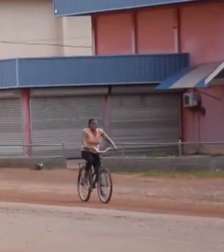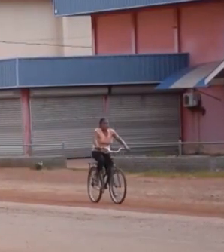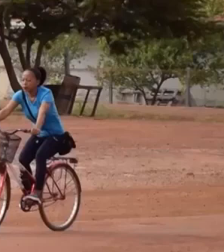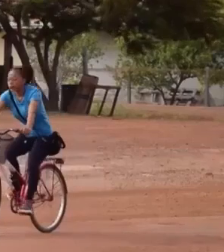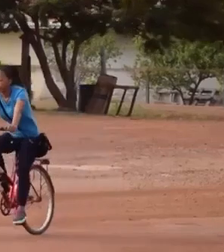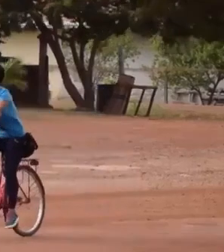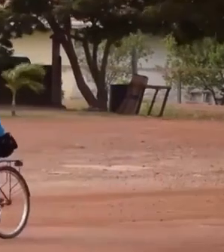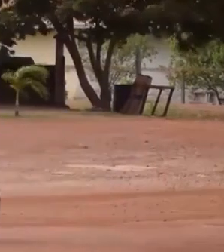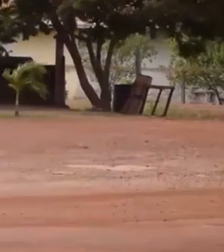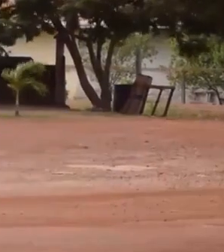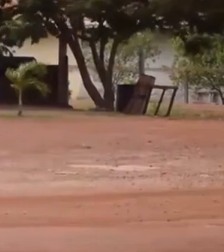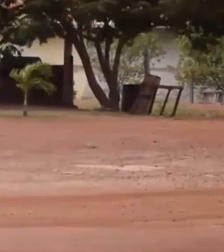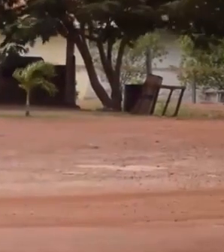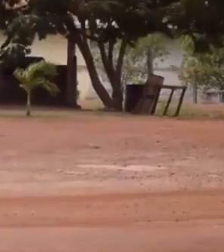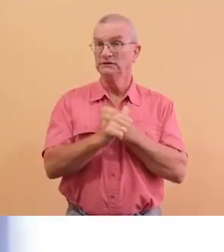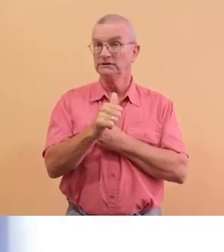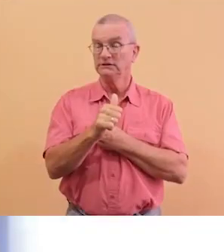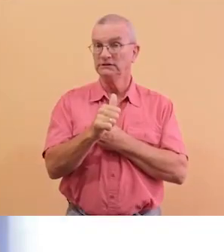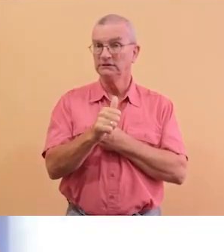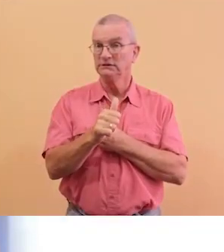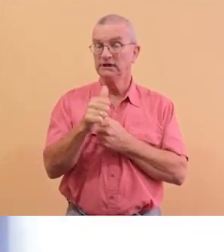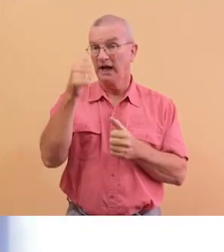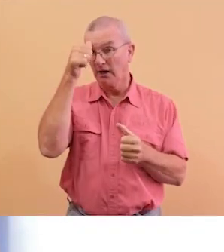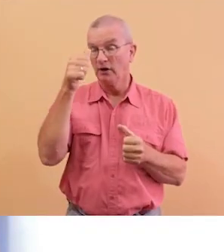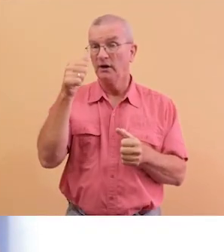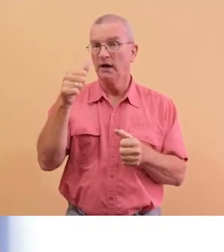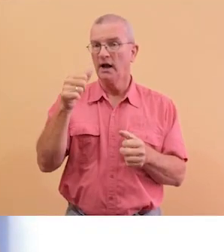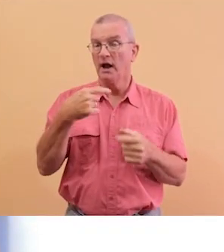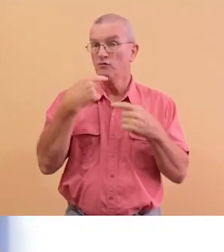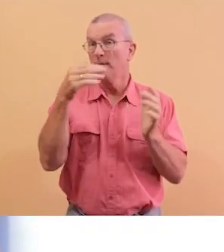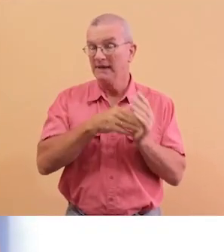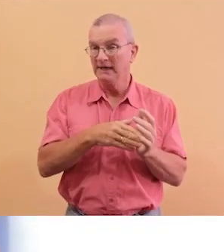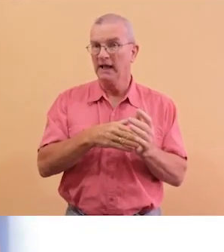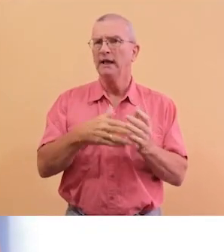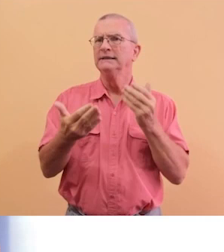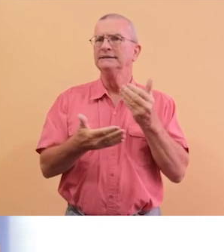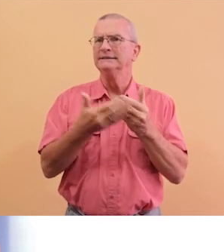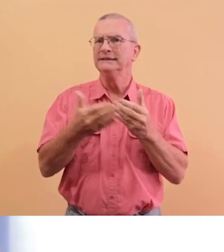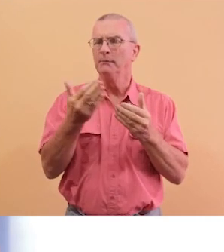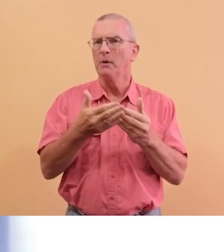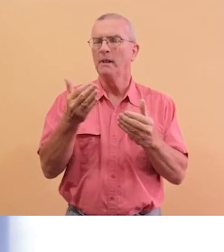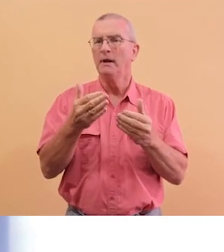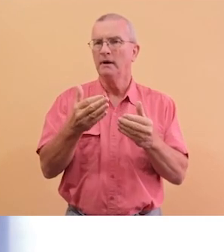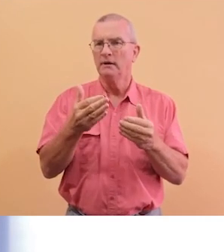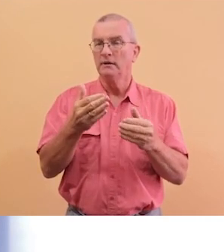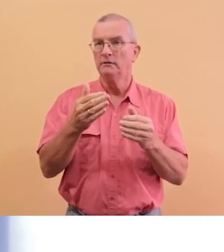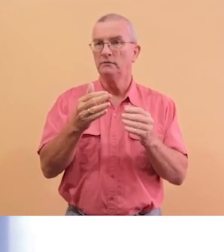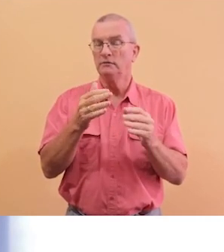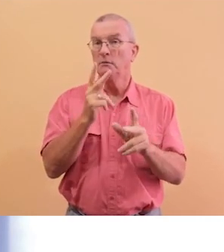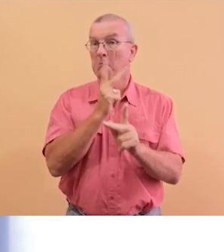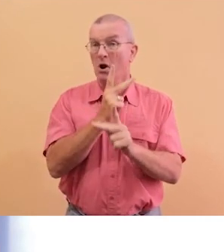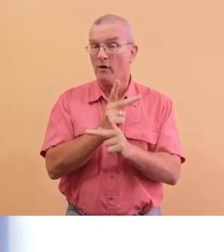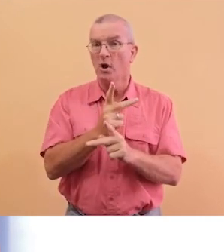their homes if it is absolutely necessary. I repeat, these simple, basic precautions.